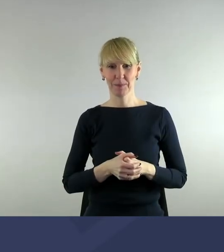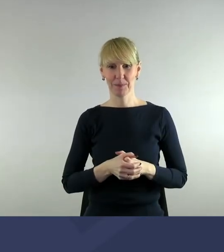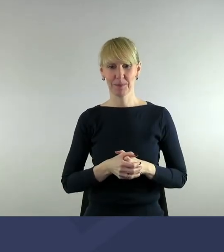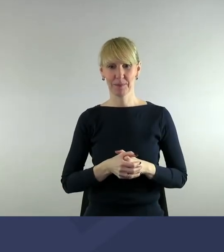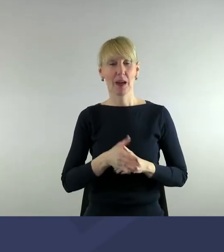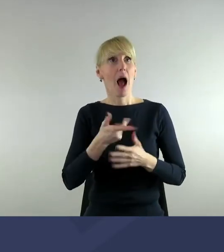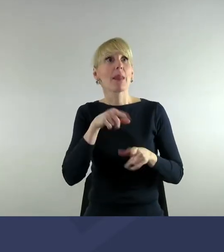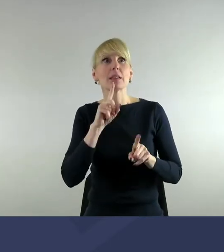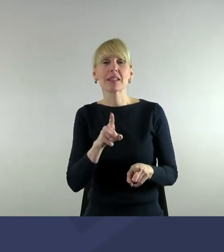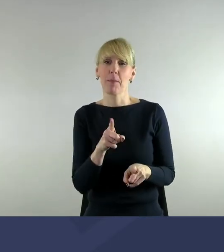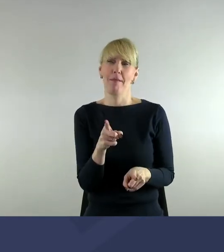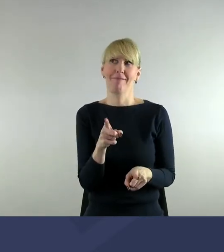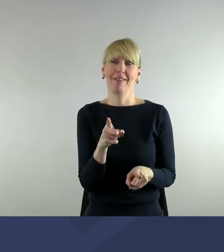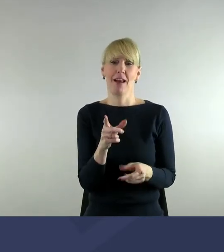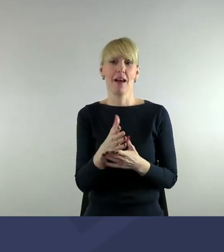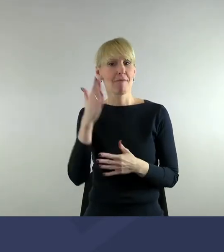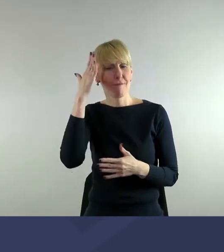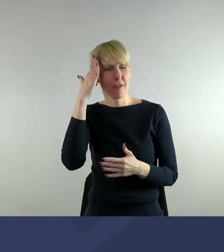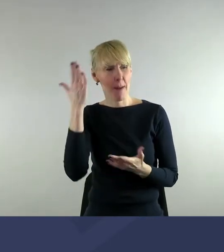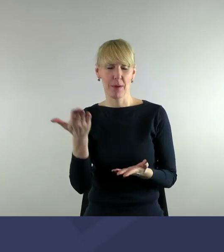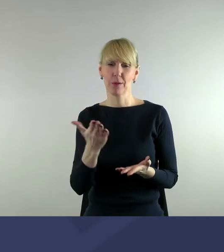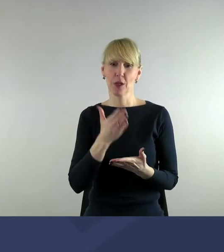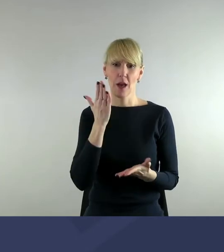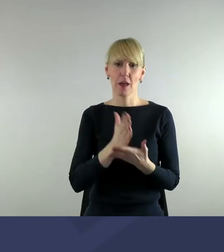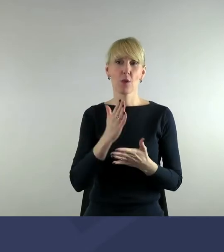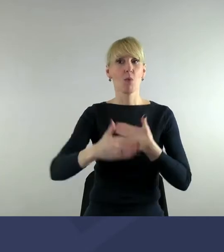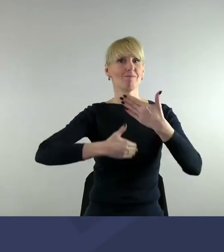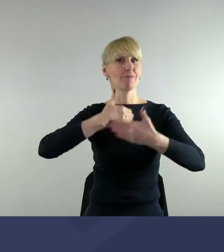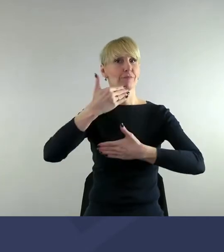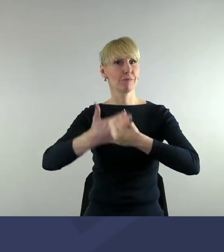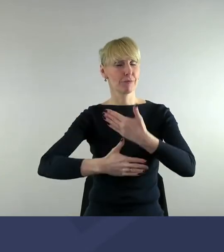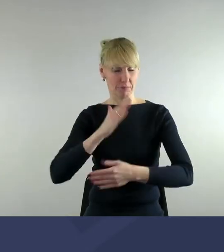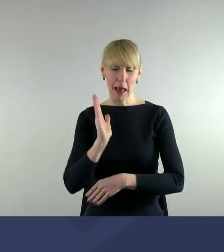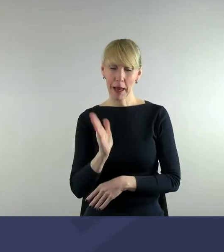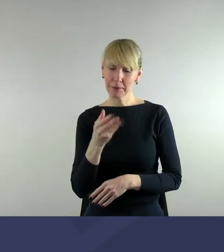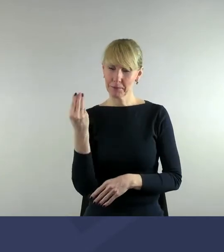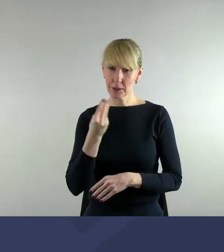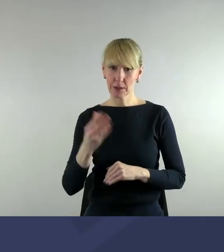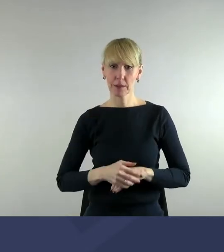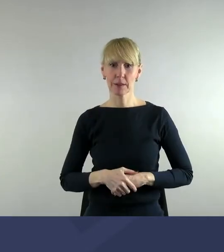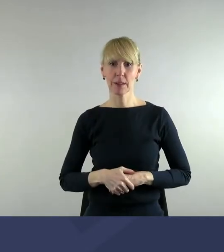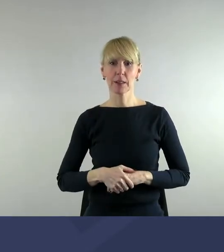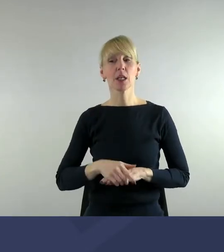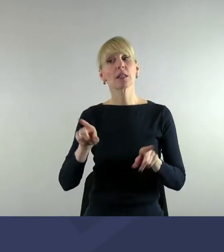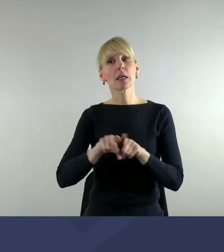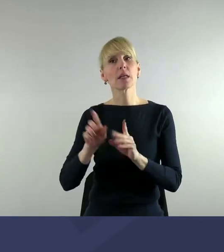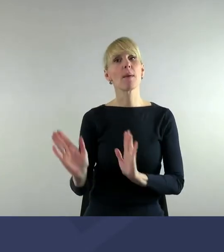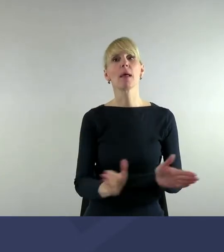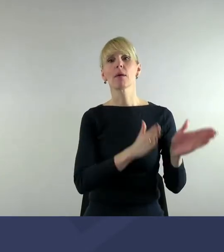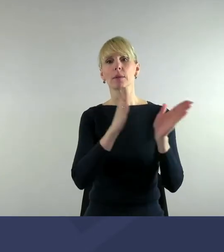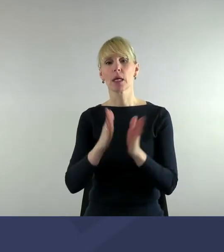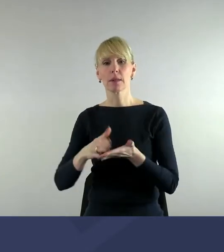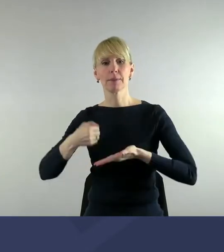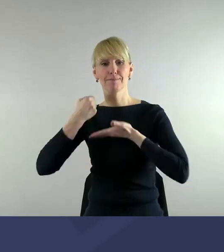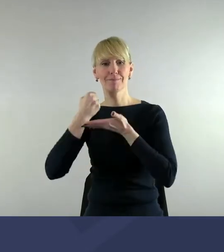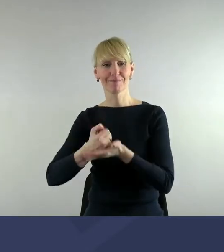work taking place there, and I'm absolutely sure that the brand that we have created will go on. And also when